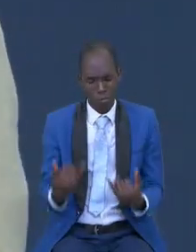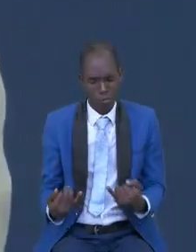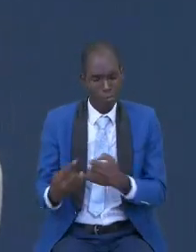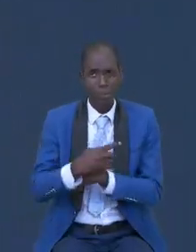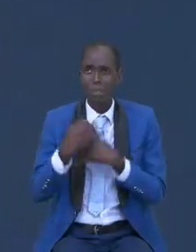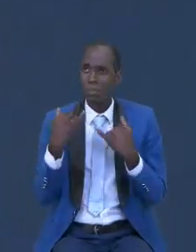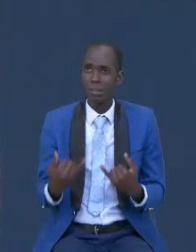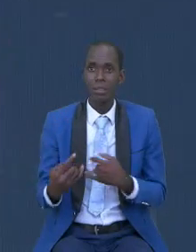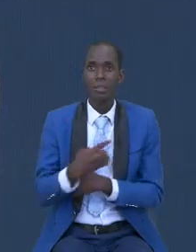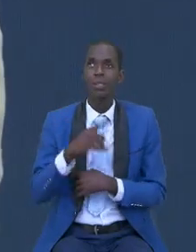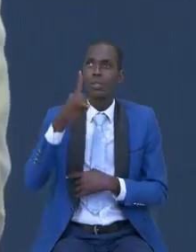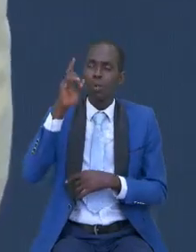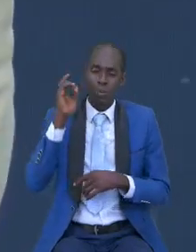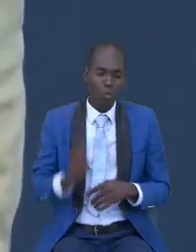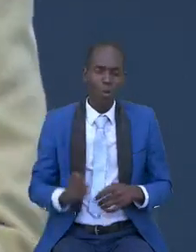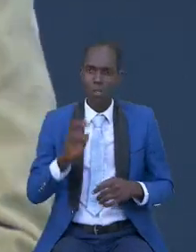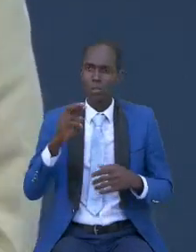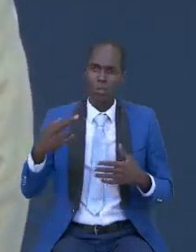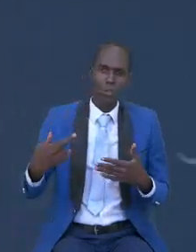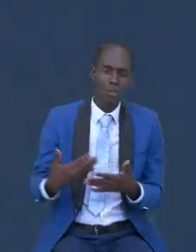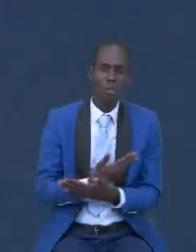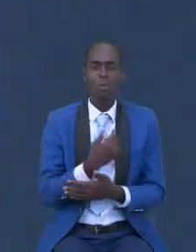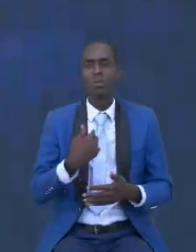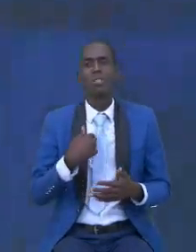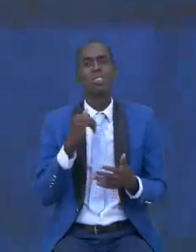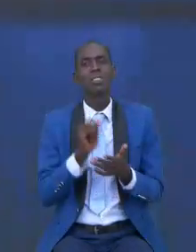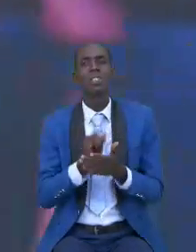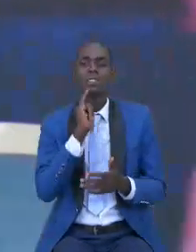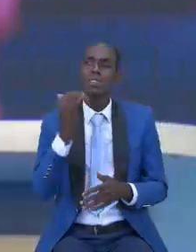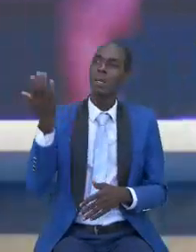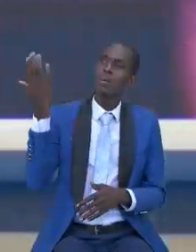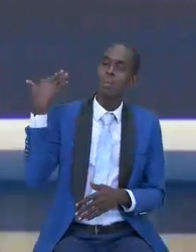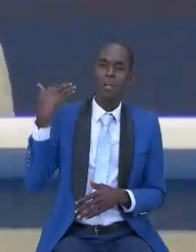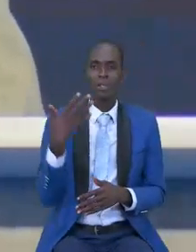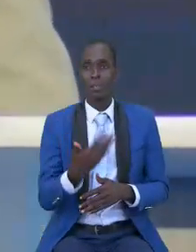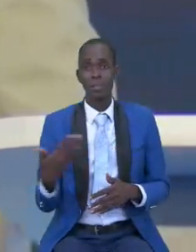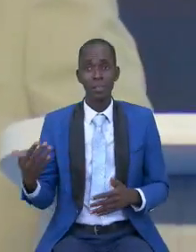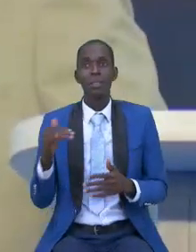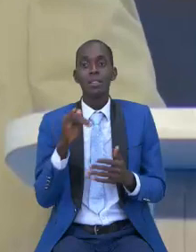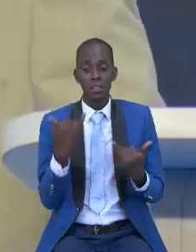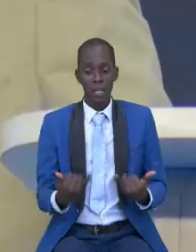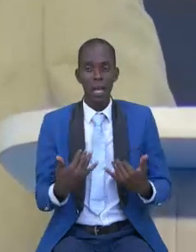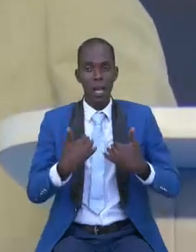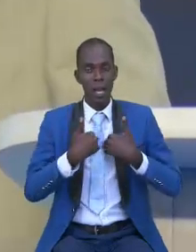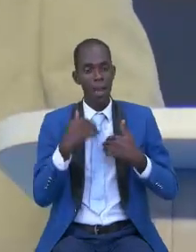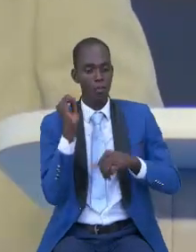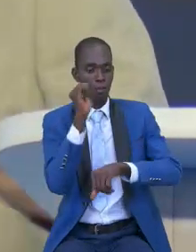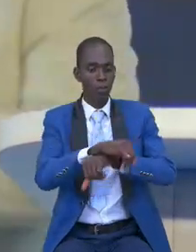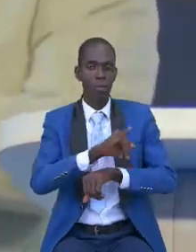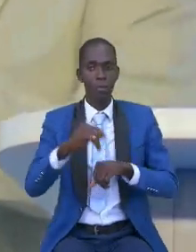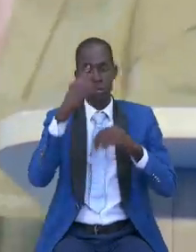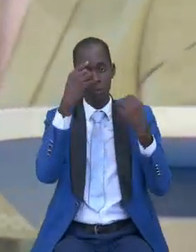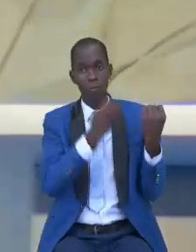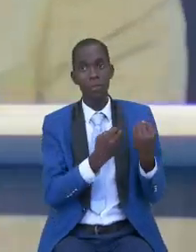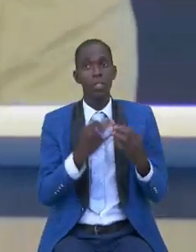Today, you must heal me. We've gone beyond that. Let's have conquering faith. Conquering faith is the word the